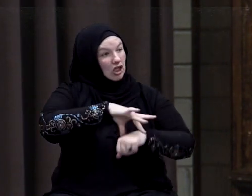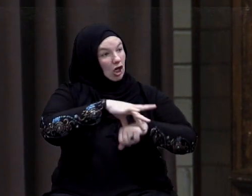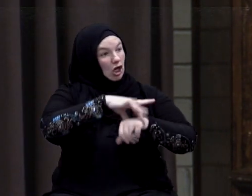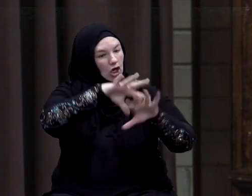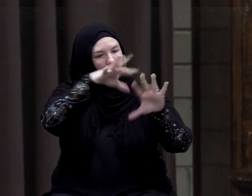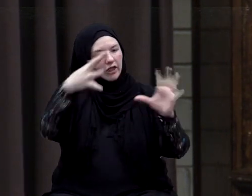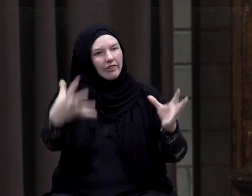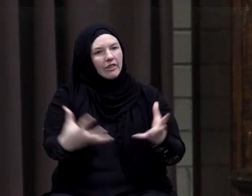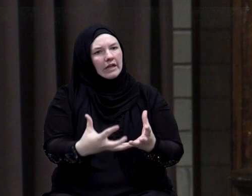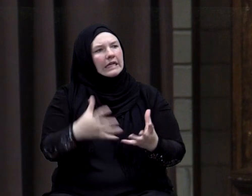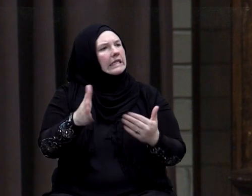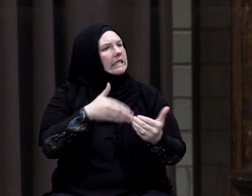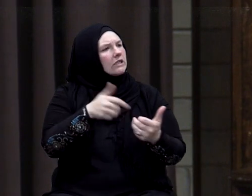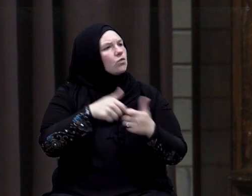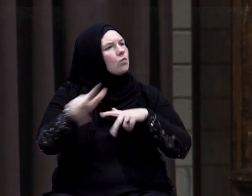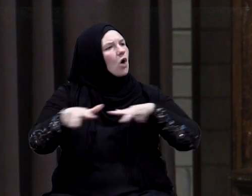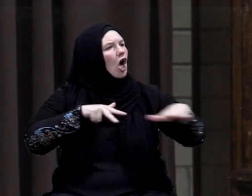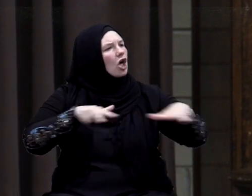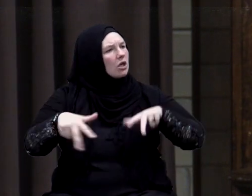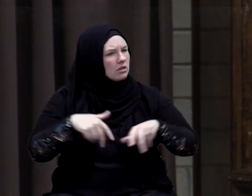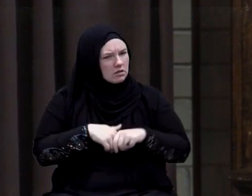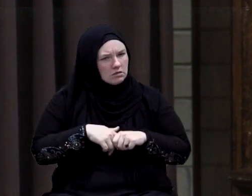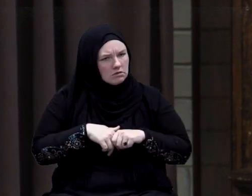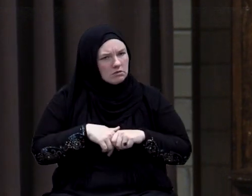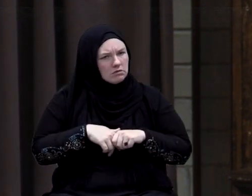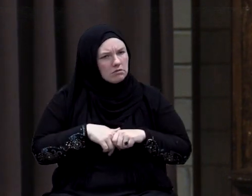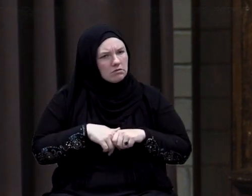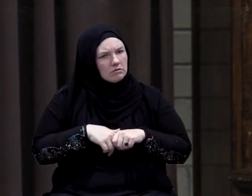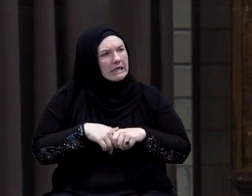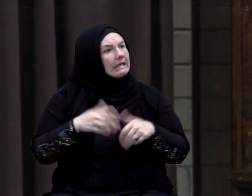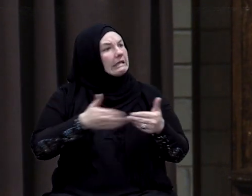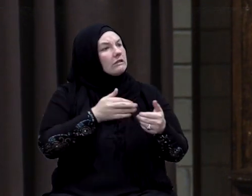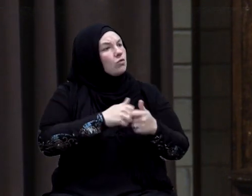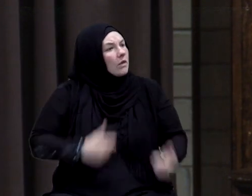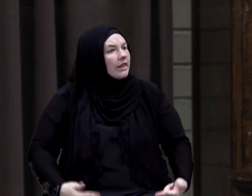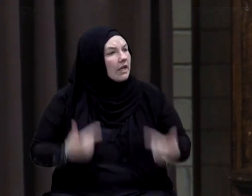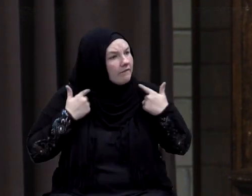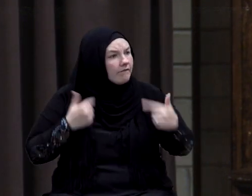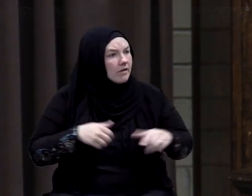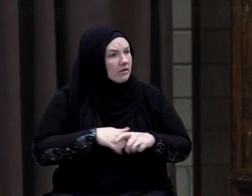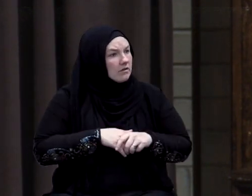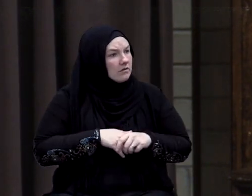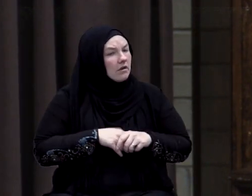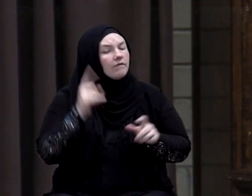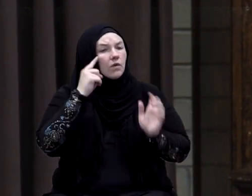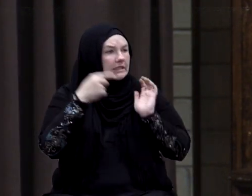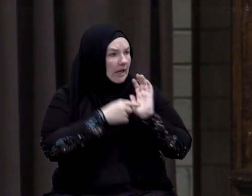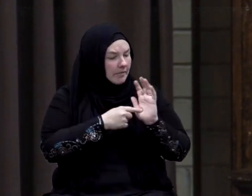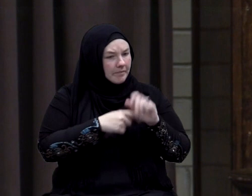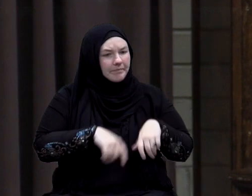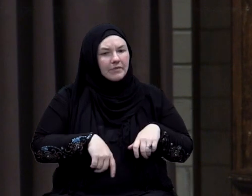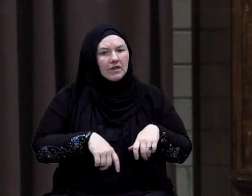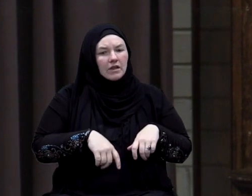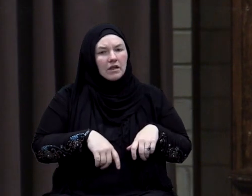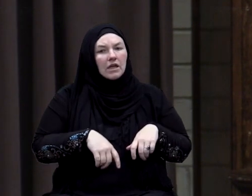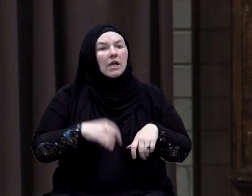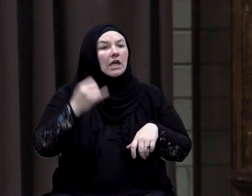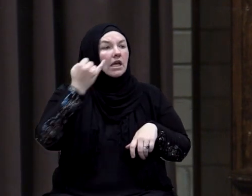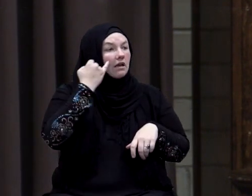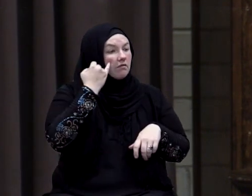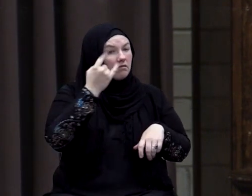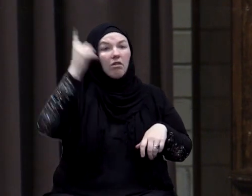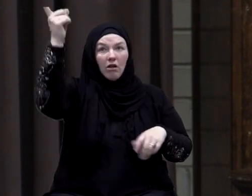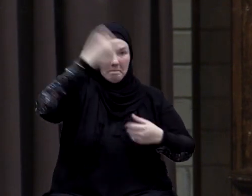easy to walk on, easy to live on. From it we come, to it we go